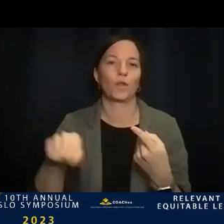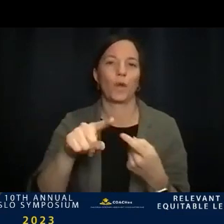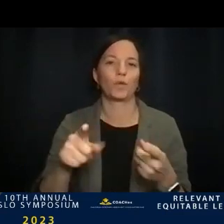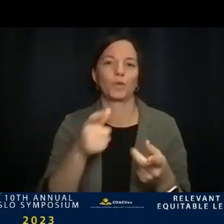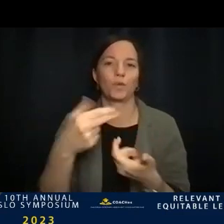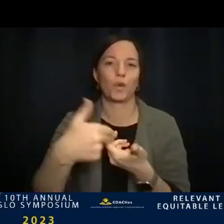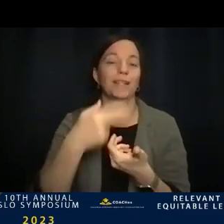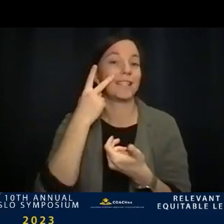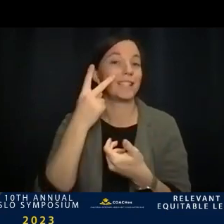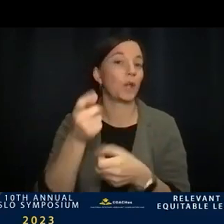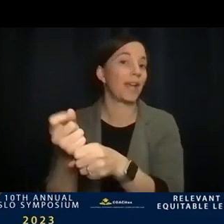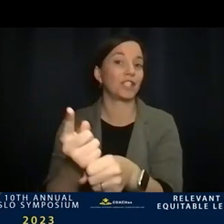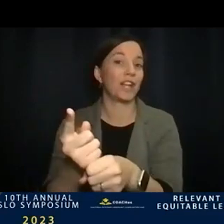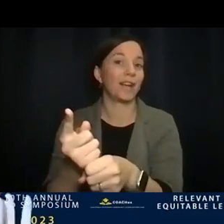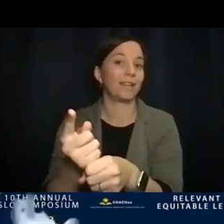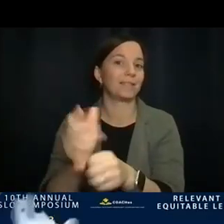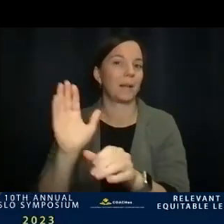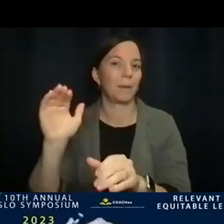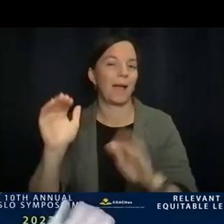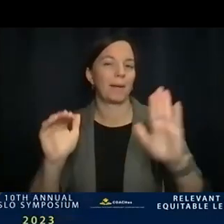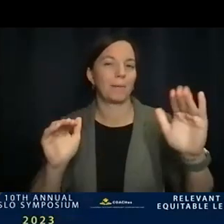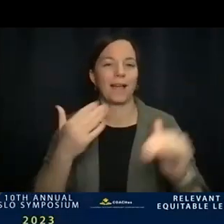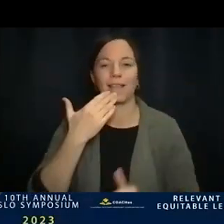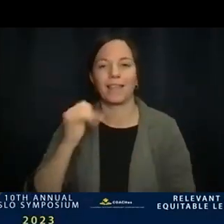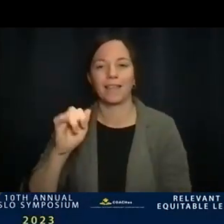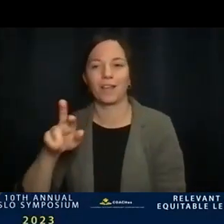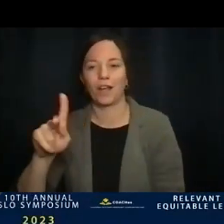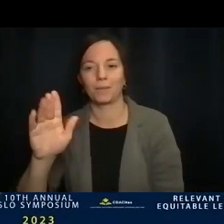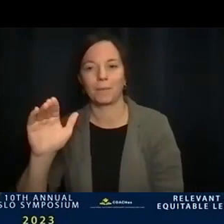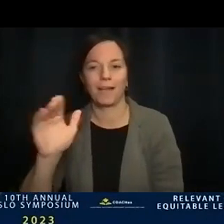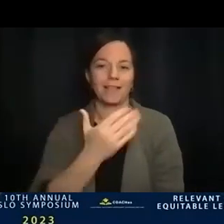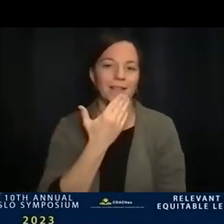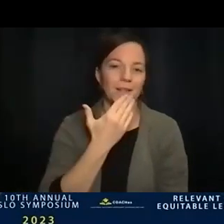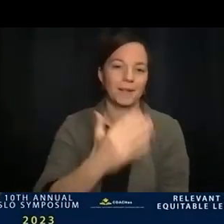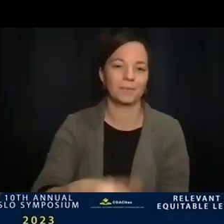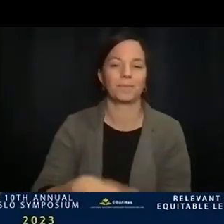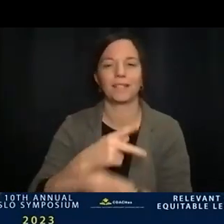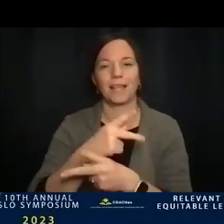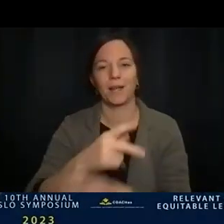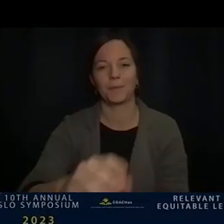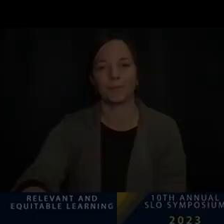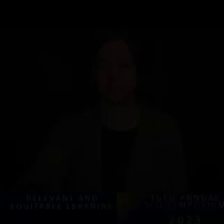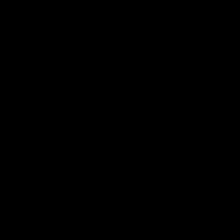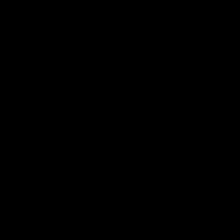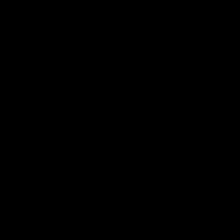see you next year. Bye-bye. If thank you, Jarek. Thank you, guys. Thank you. Take care, everyone. Bye-bye.